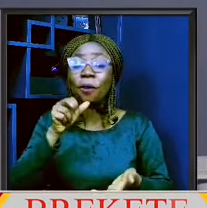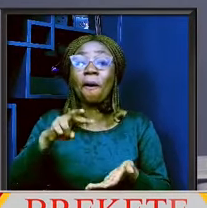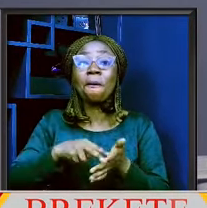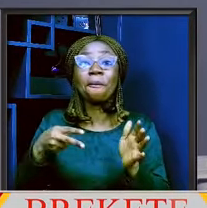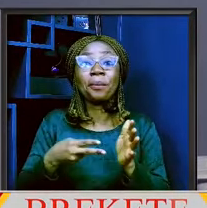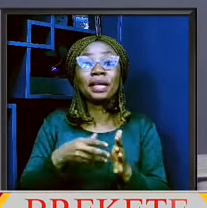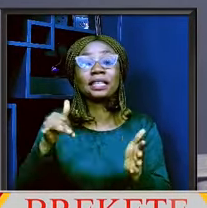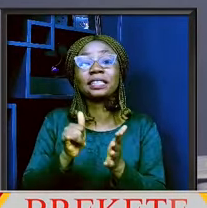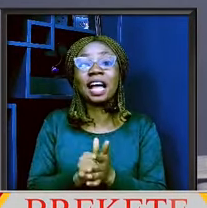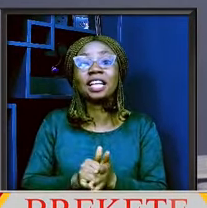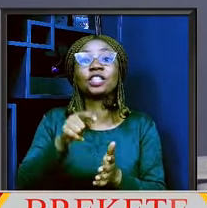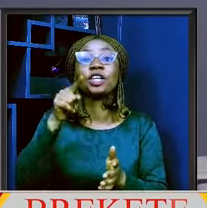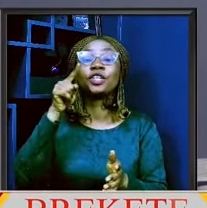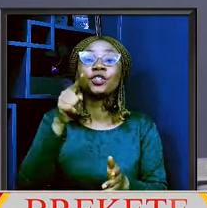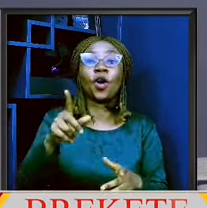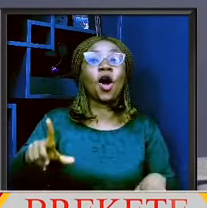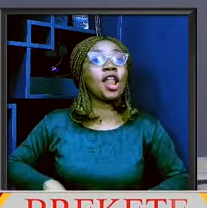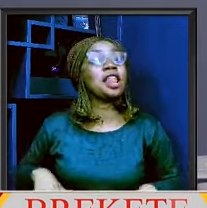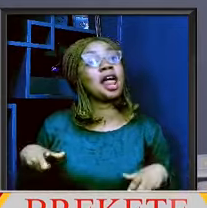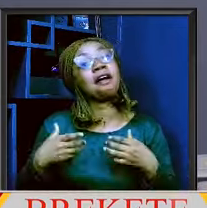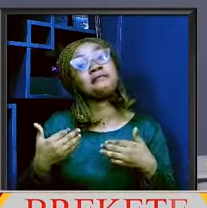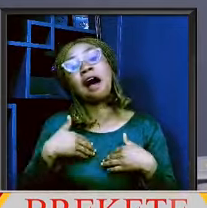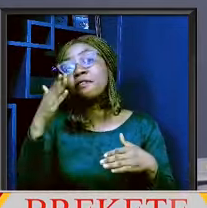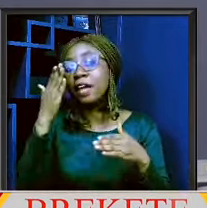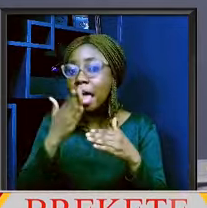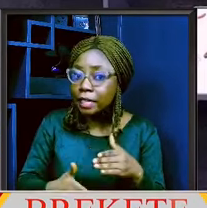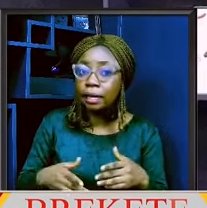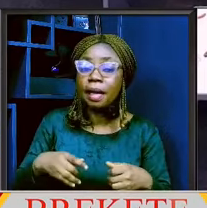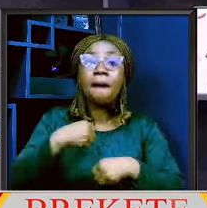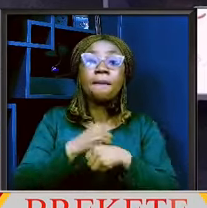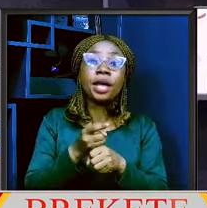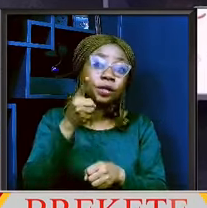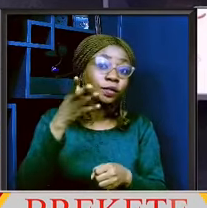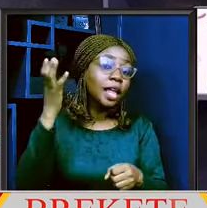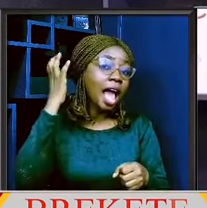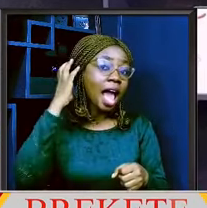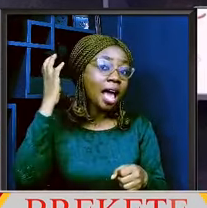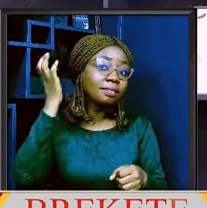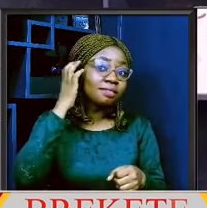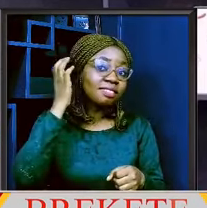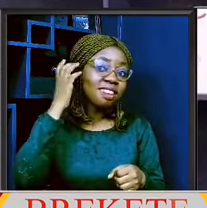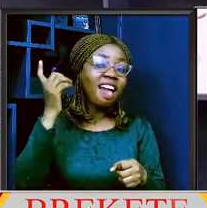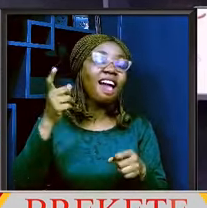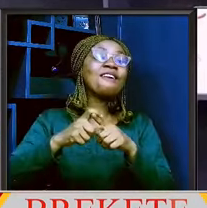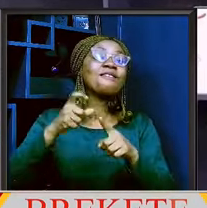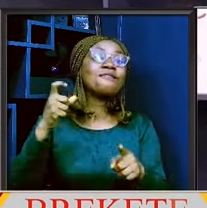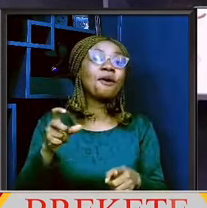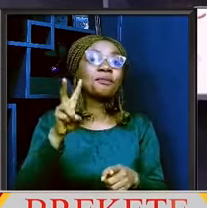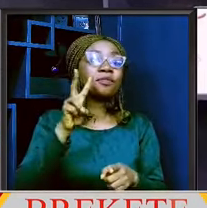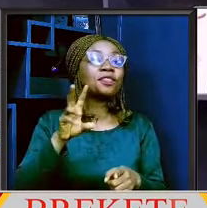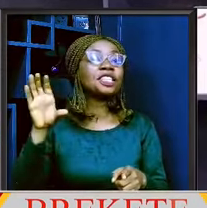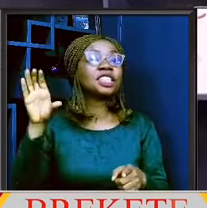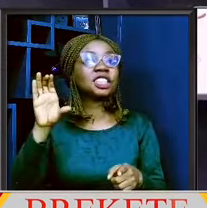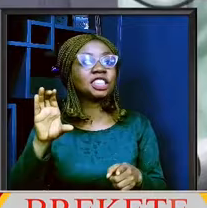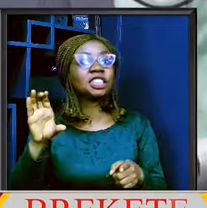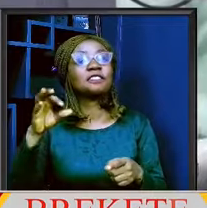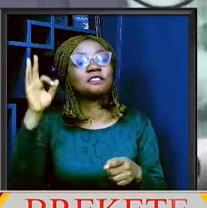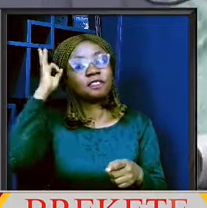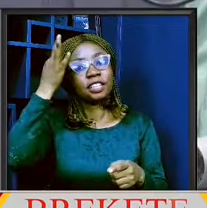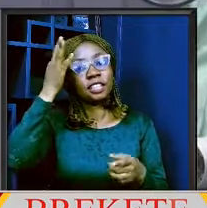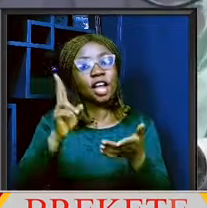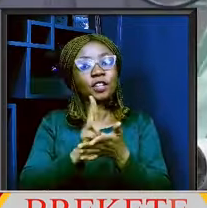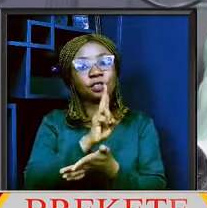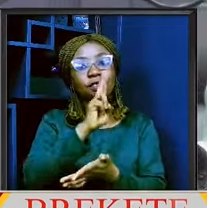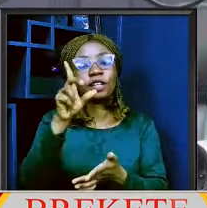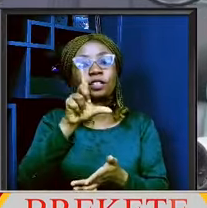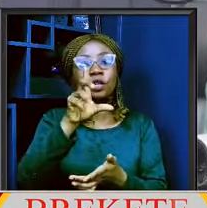say. Your life don't end. Make una hear from the Vice Chancellor Federal University Lokoja.